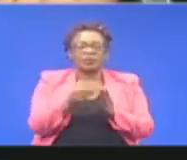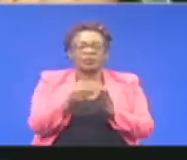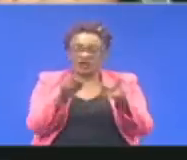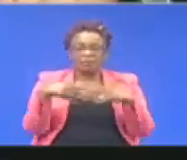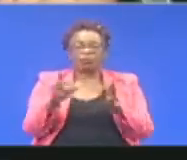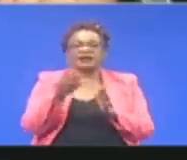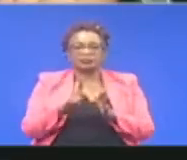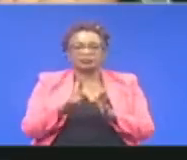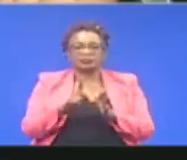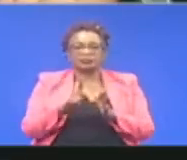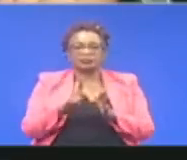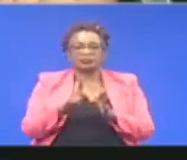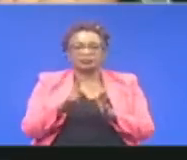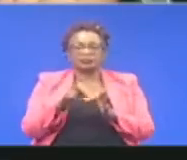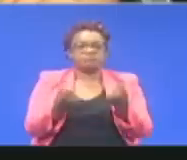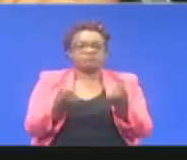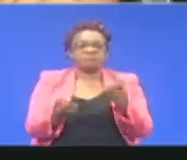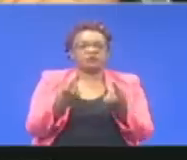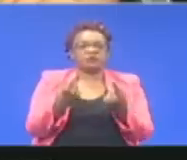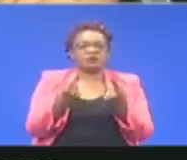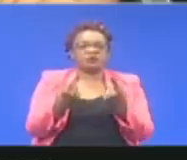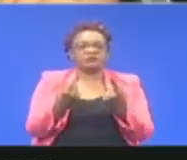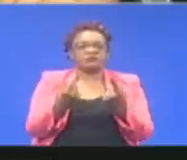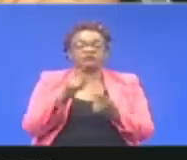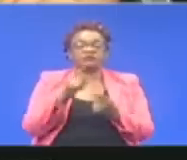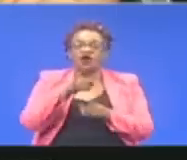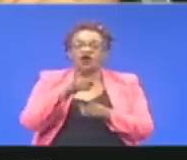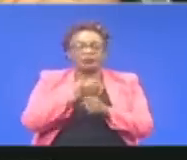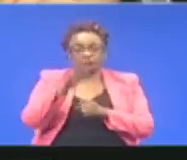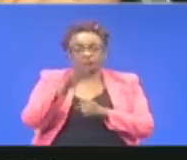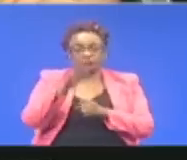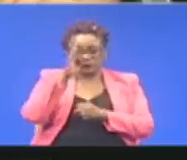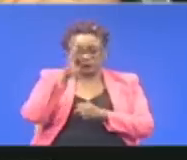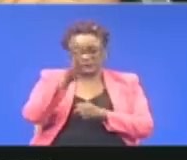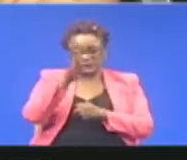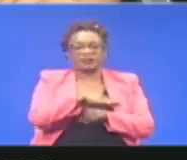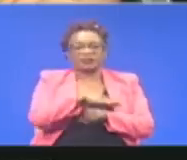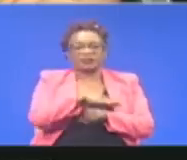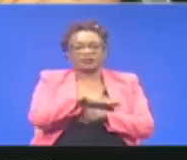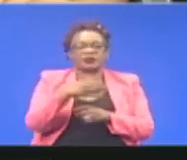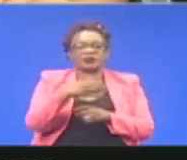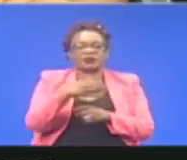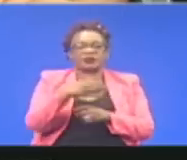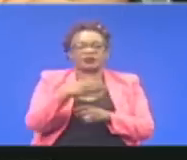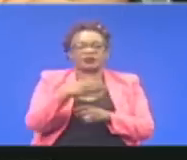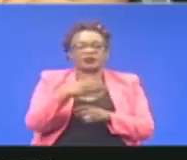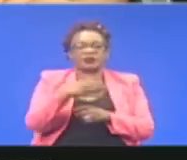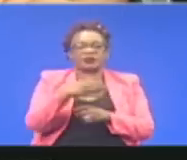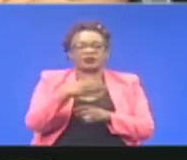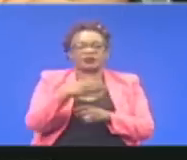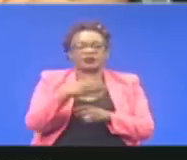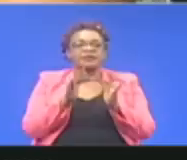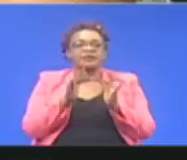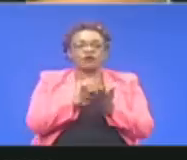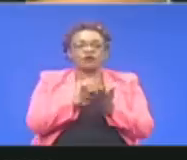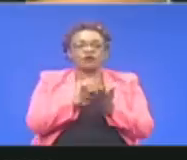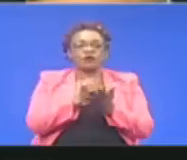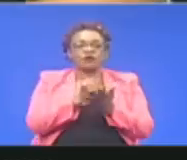directive now arising. The order made on Sunday evening followed an email from one of the retailer's employees deemed to be